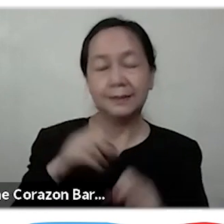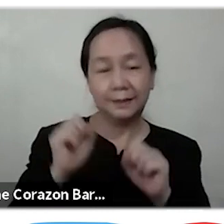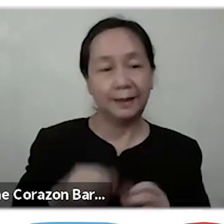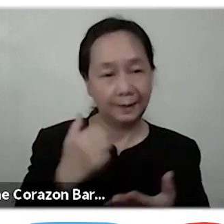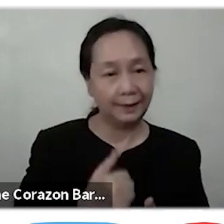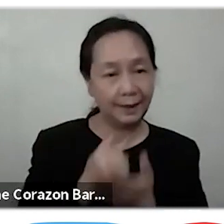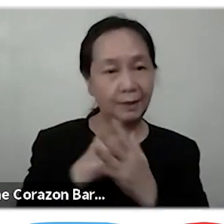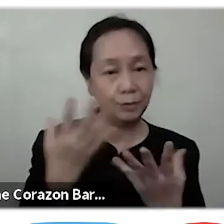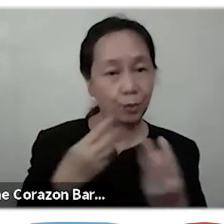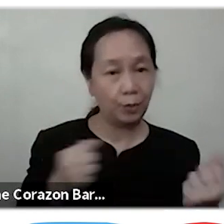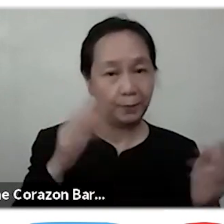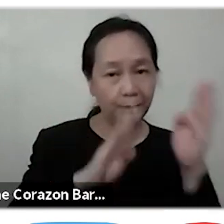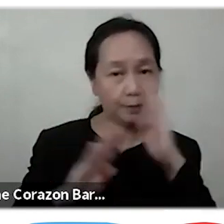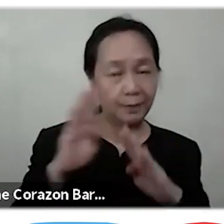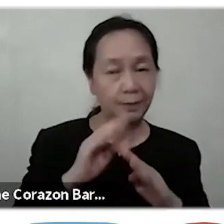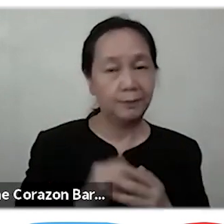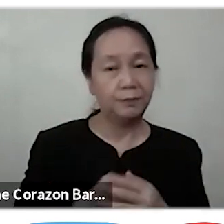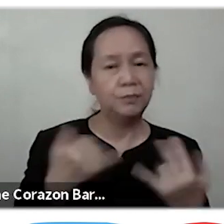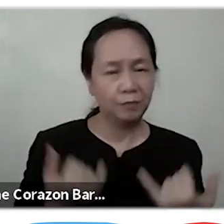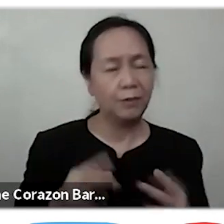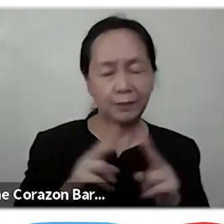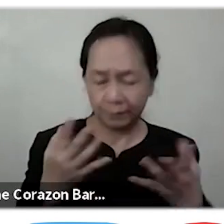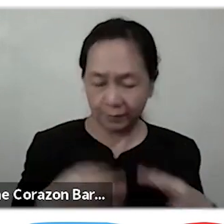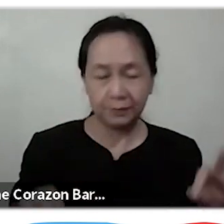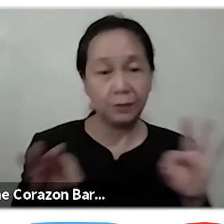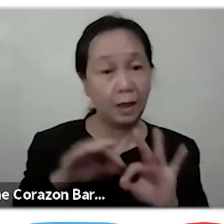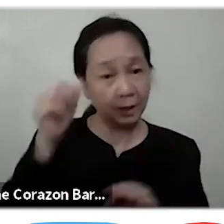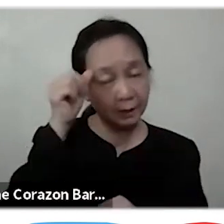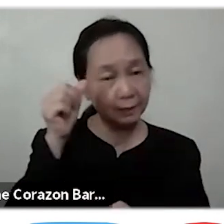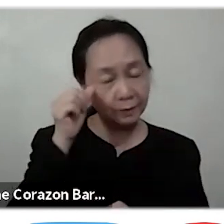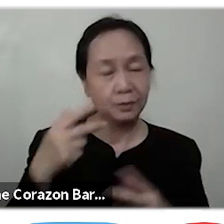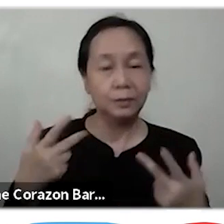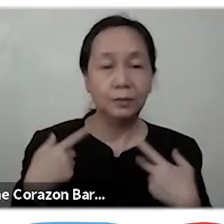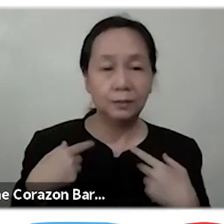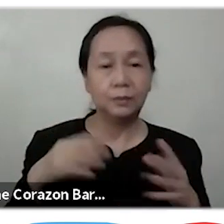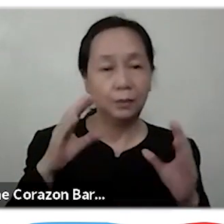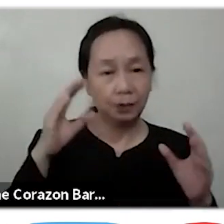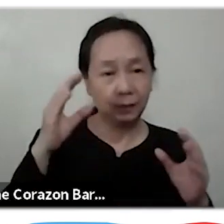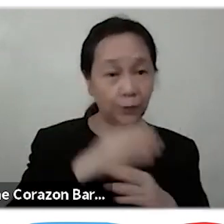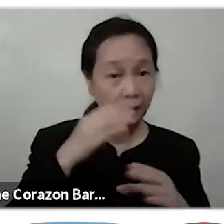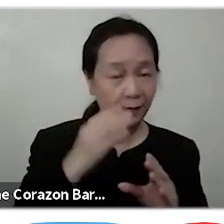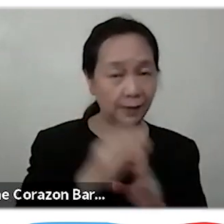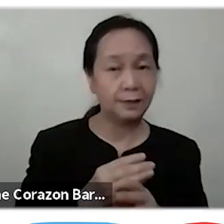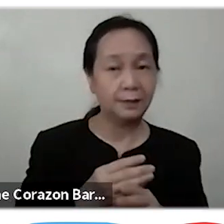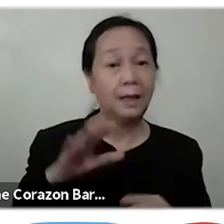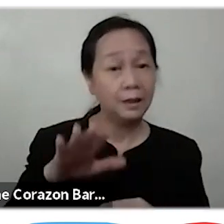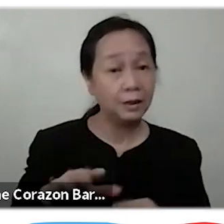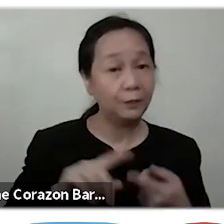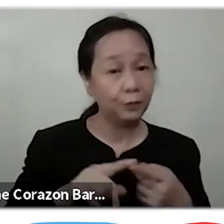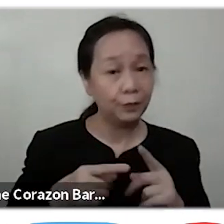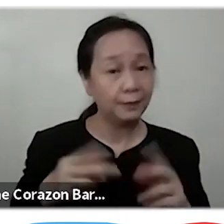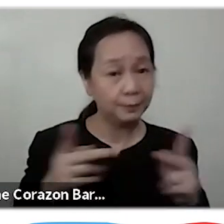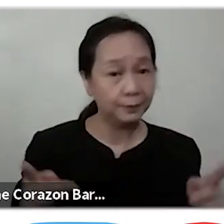very necessary for children to create, for adults to create a child-friendly space where children can feel comfortable in sharing